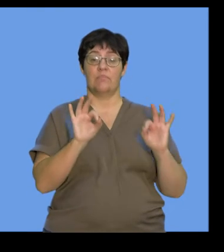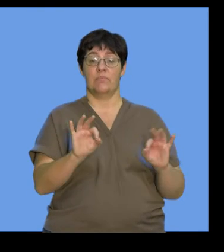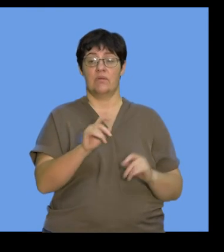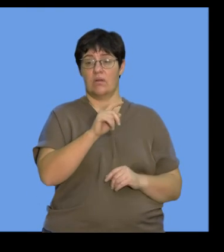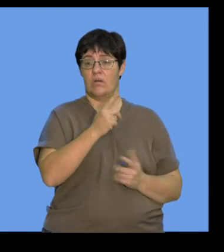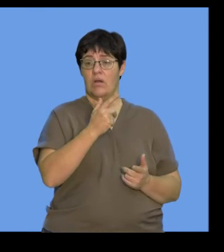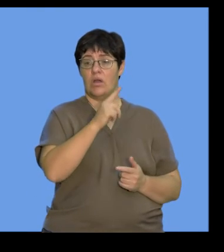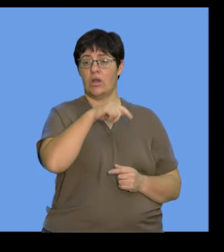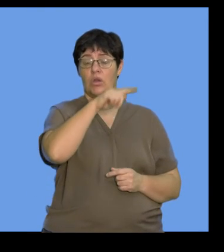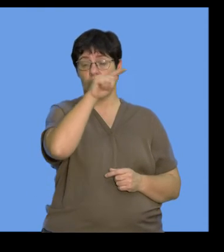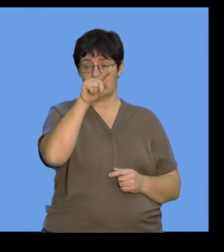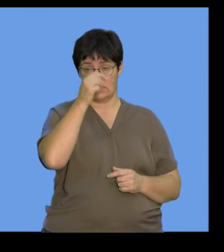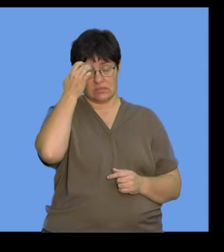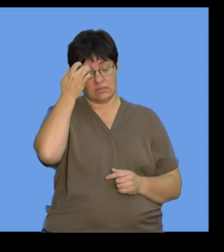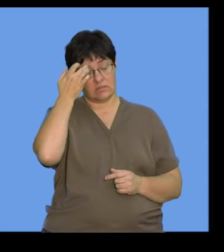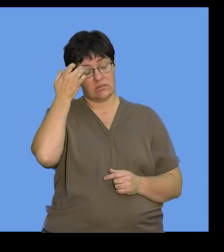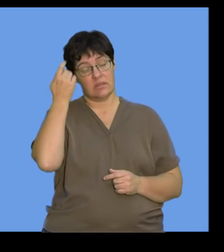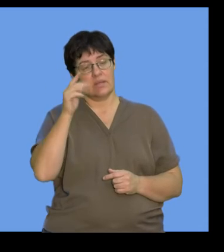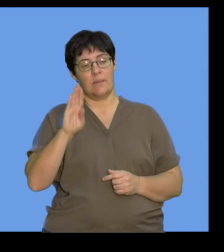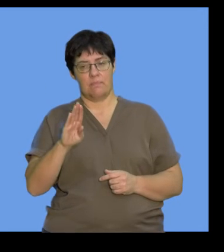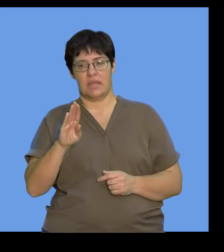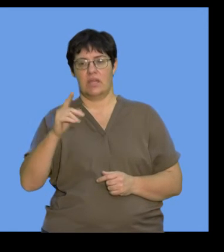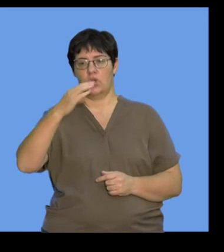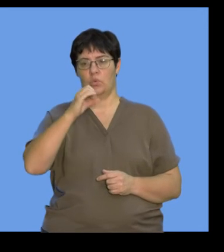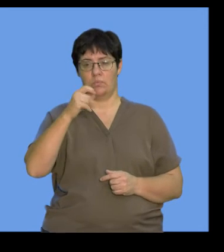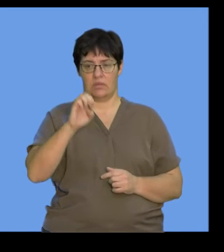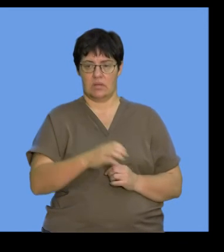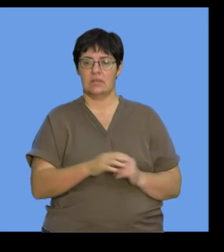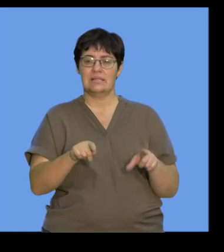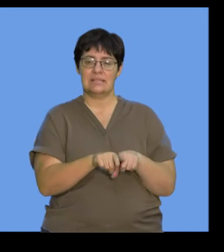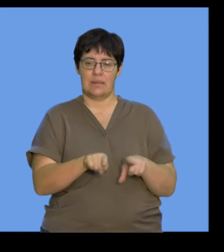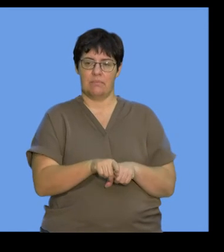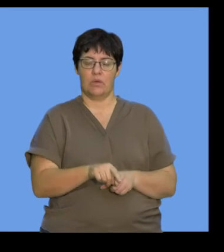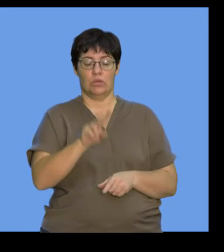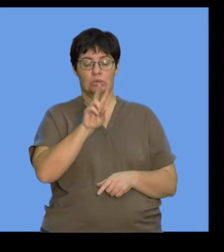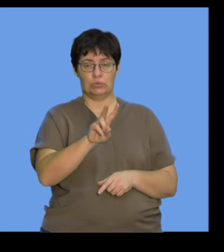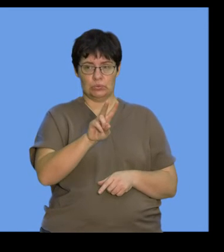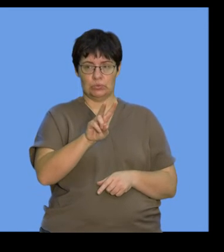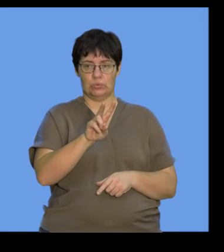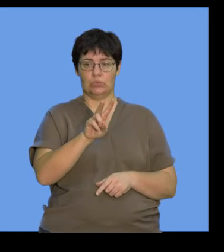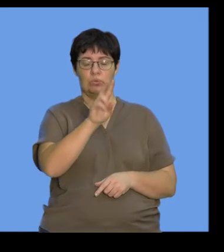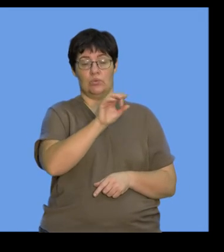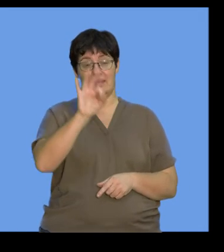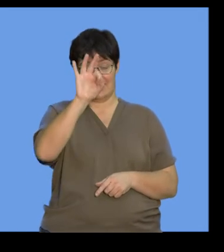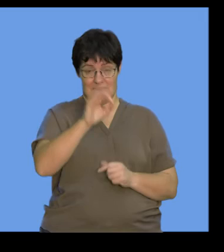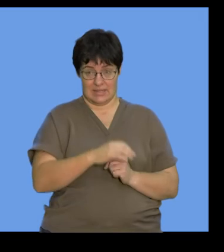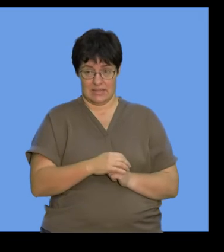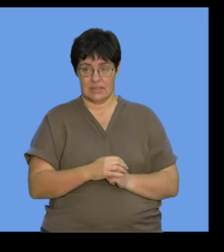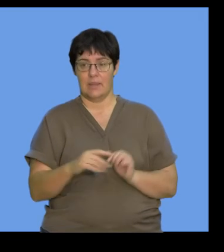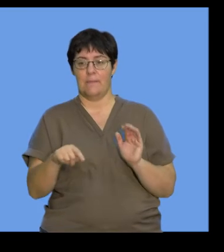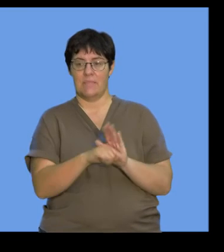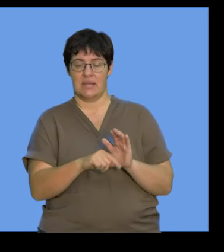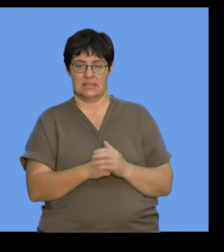remember, as a cubed, and then this will be the b cubed. So this is the same as 2 to the exponent of